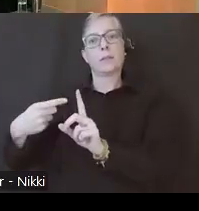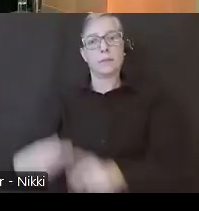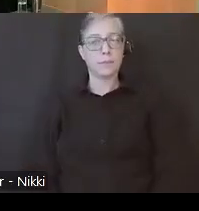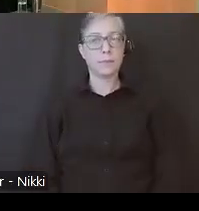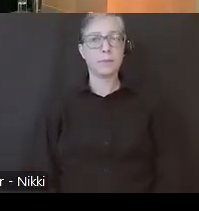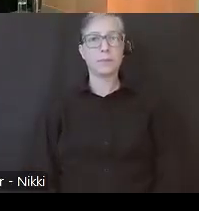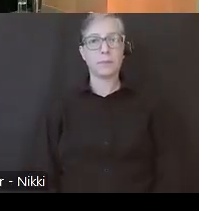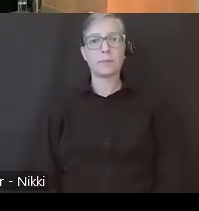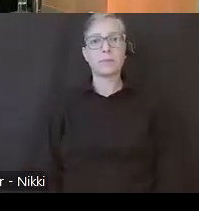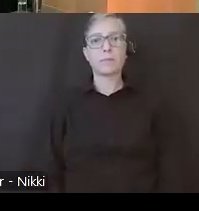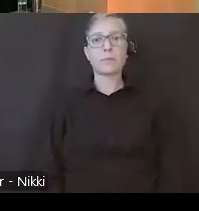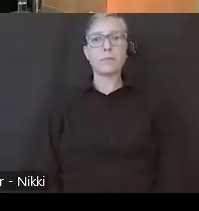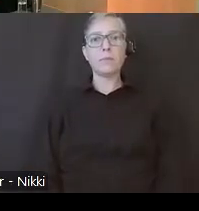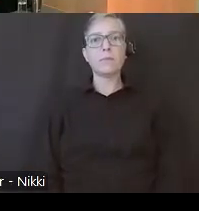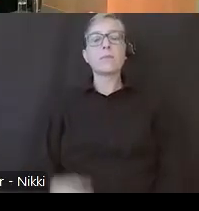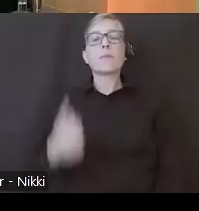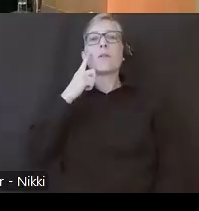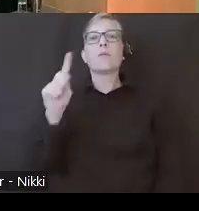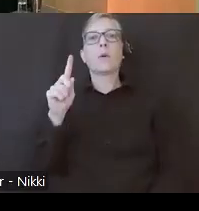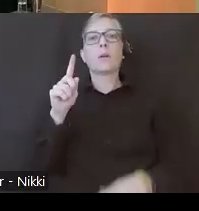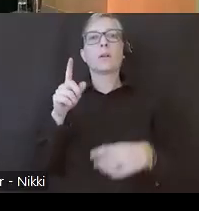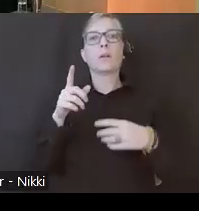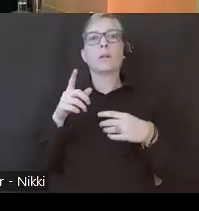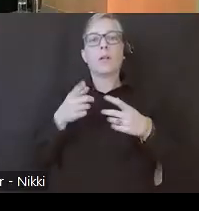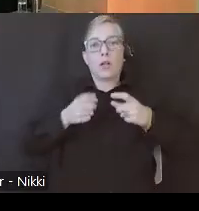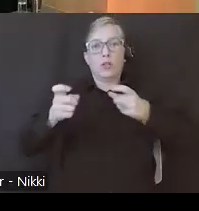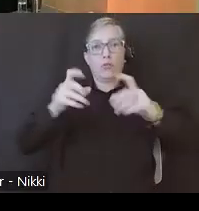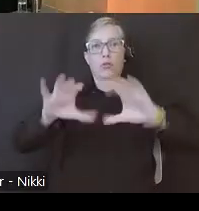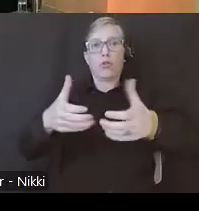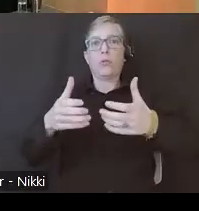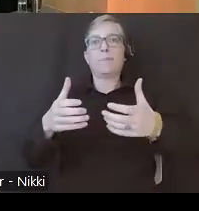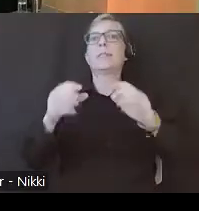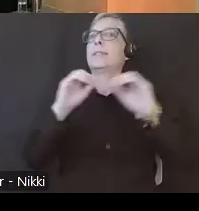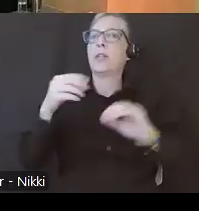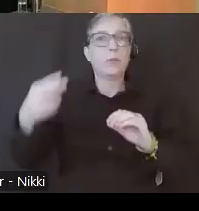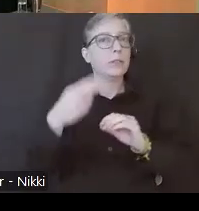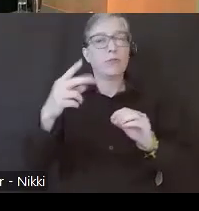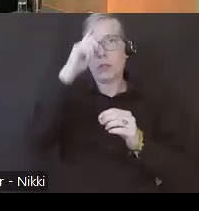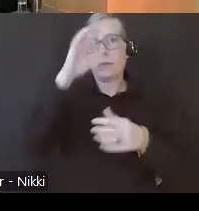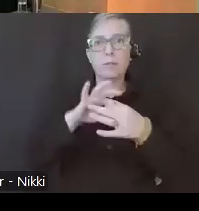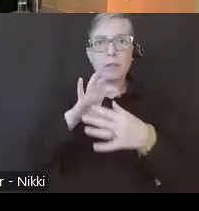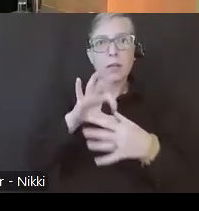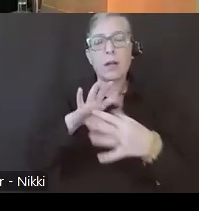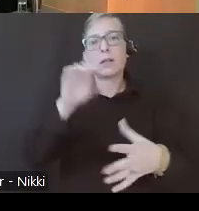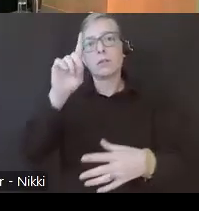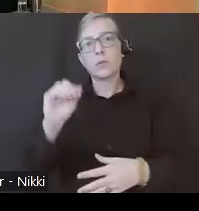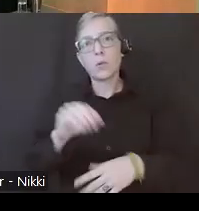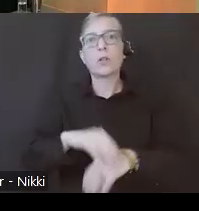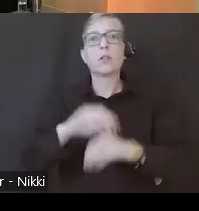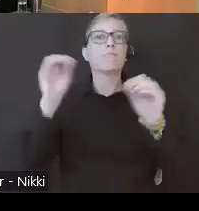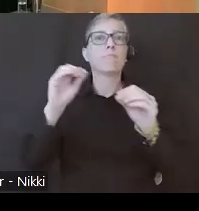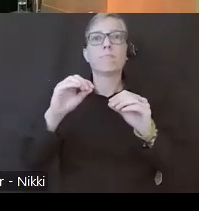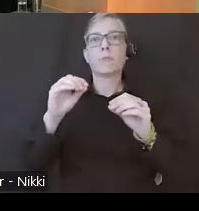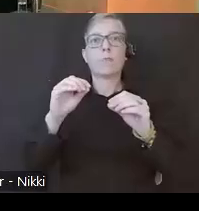In terms of our controls, as I noted, no history of psychotic or mood disorders and no first-degree relatives with psychosis. Here